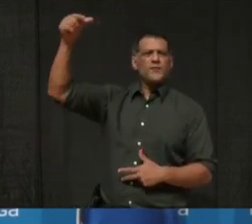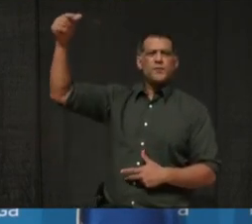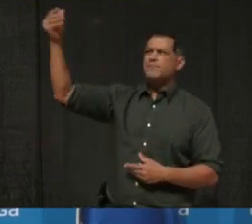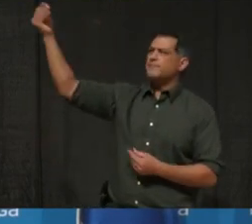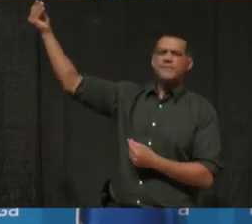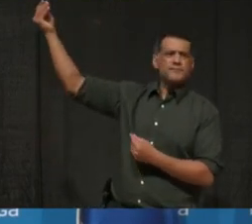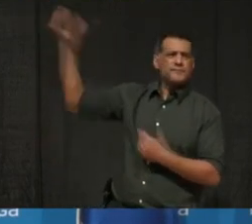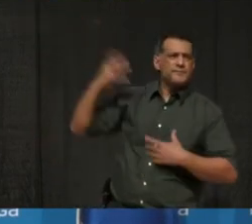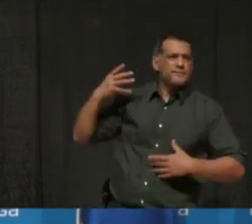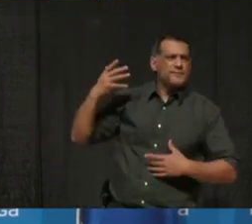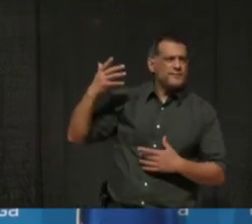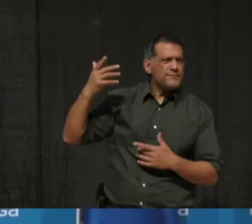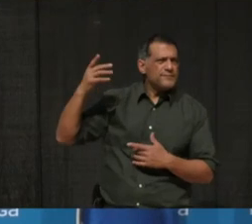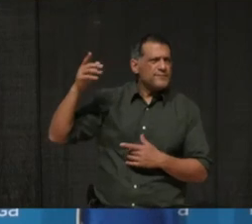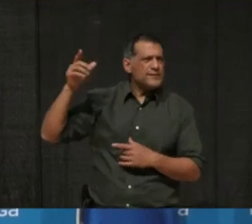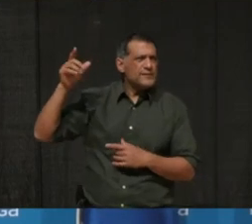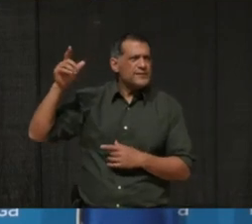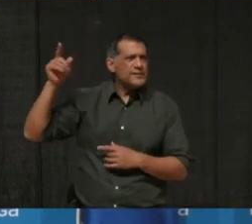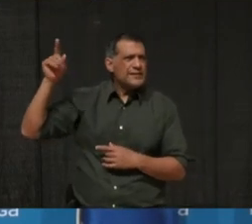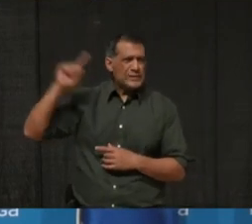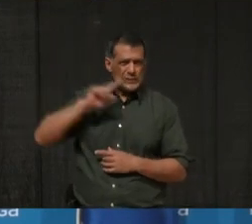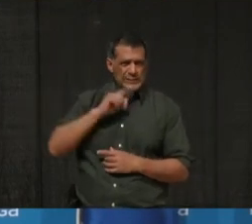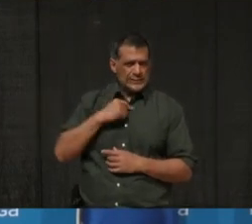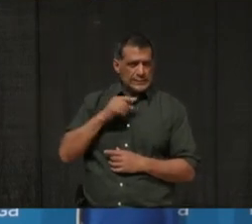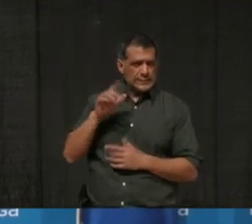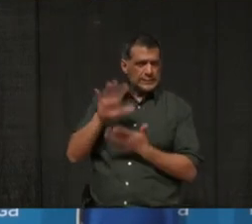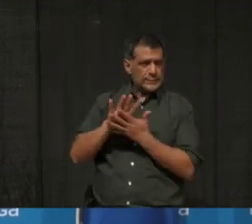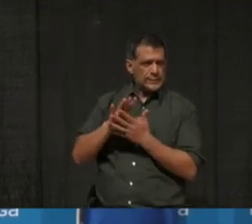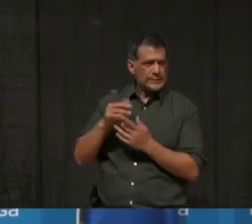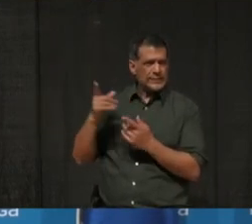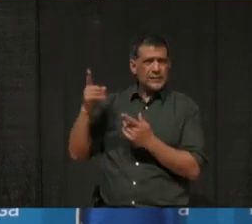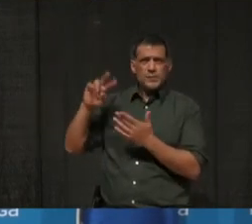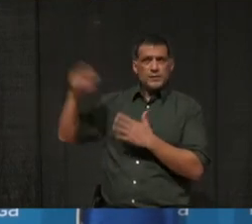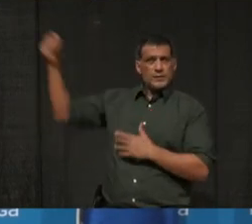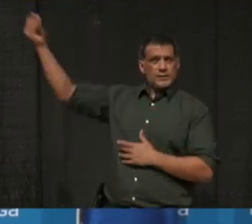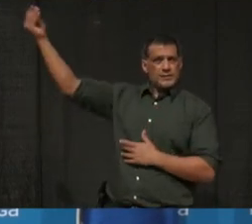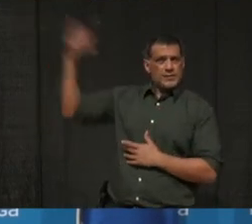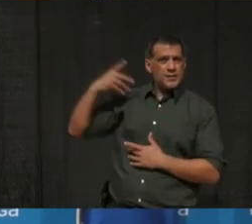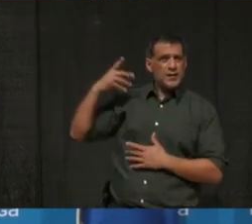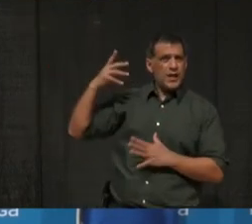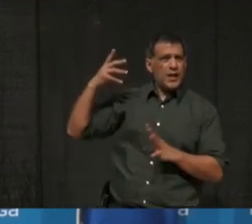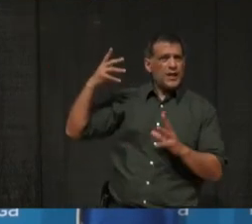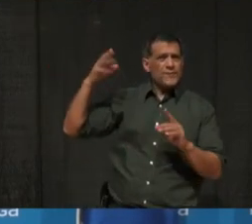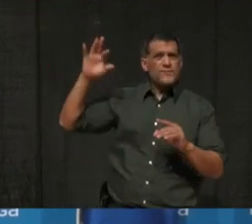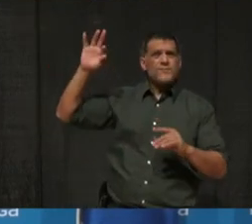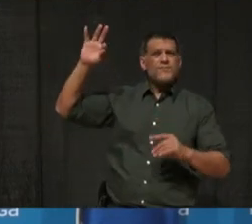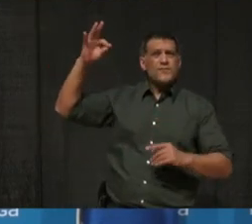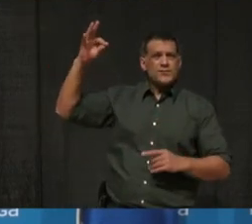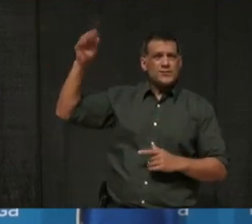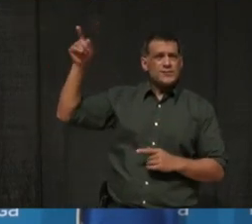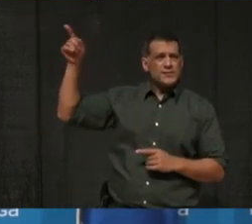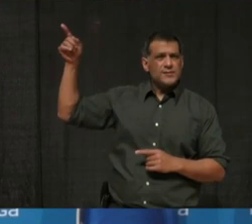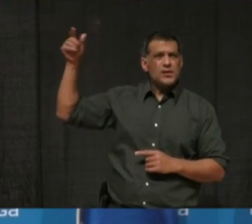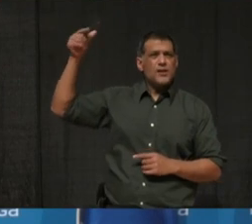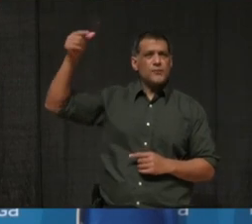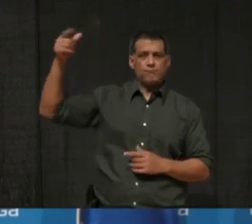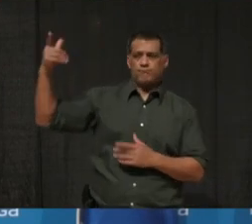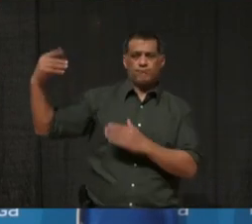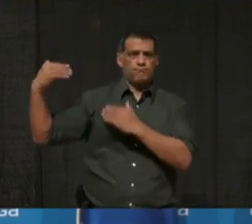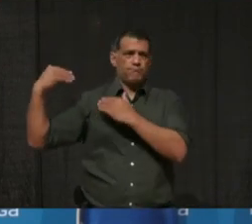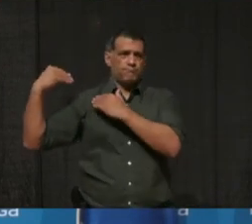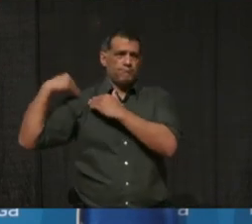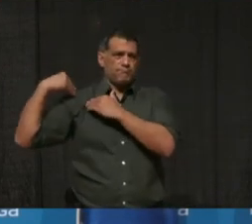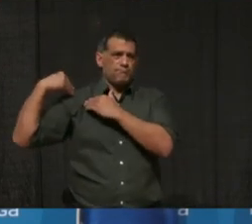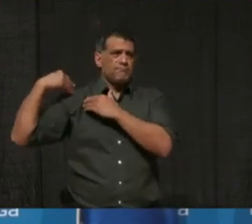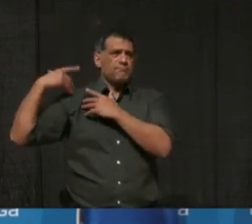to that, Khaled, but no, we have not at the city. I understand that is a federal responsibility, and whatever the protocols will be used for those